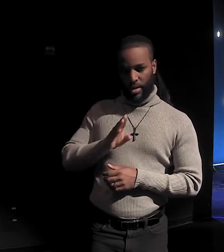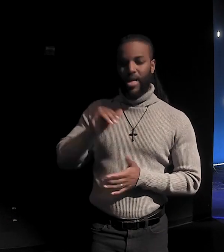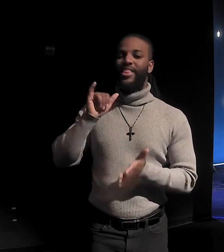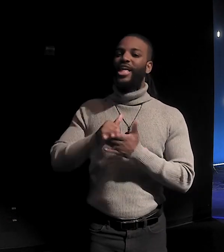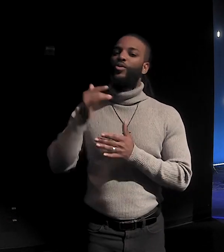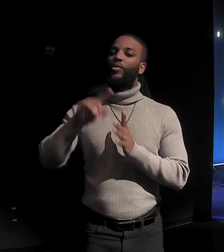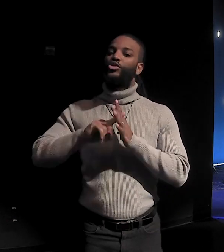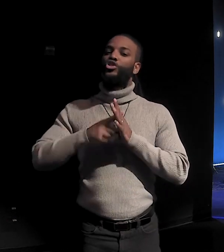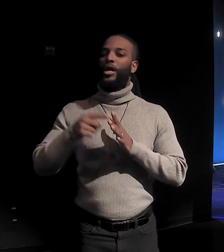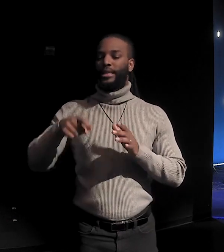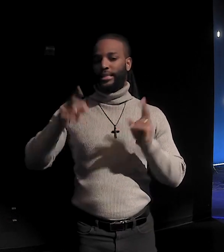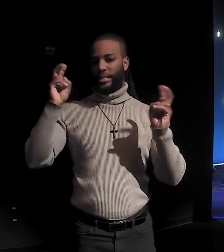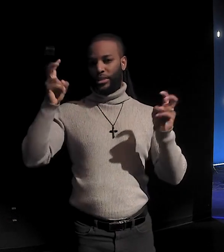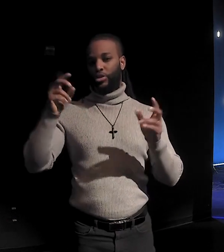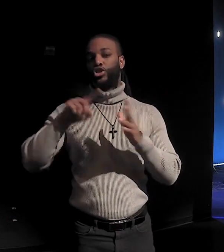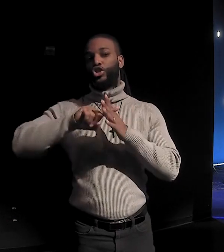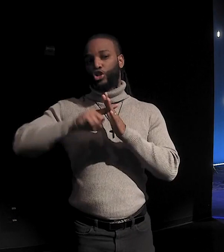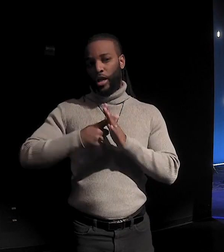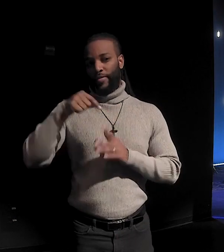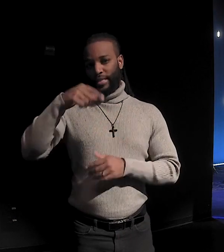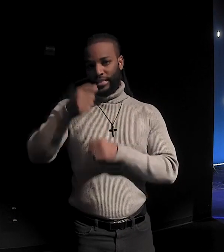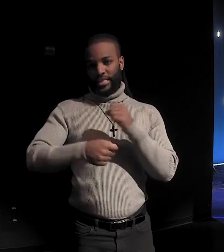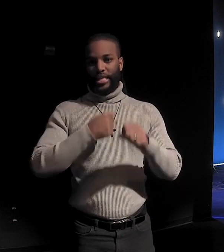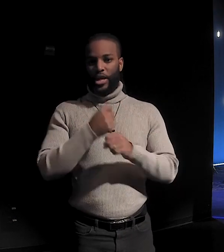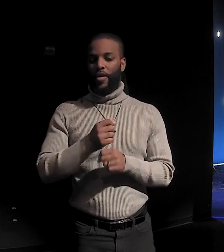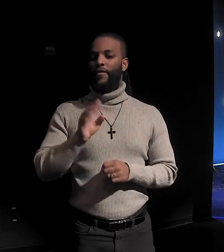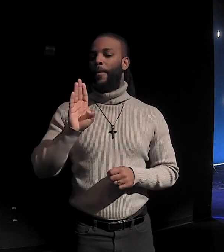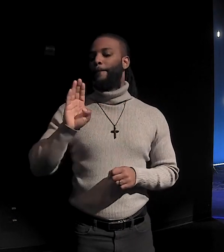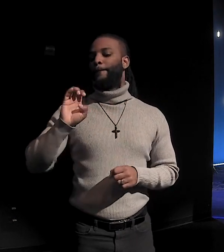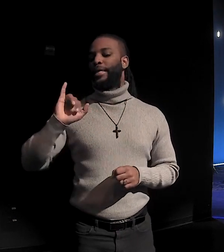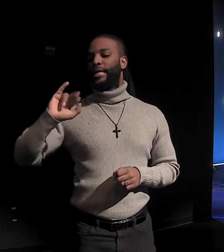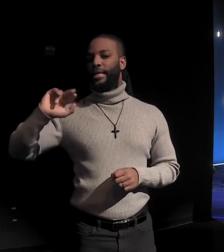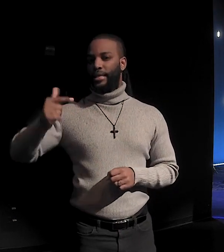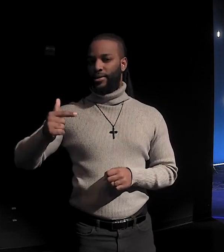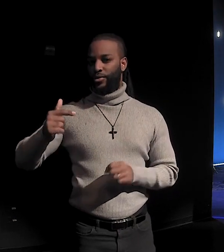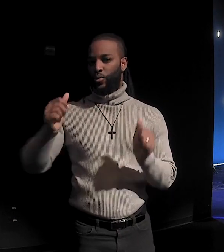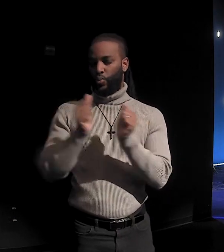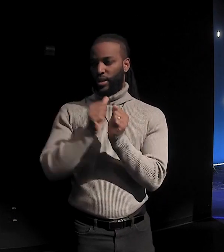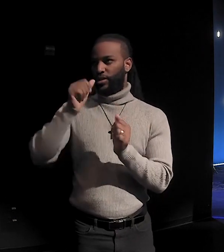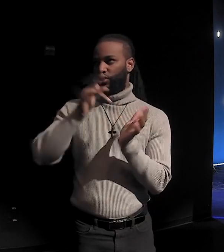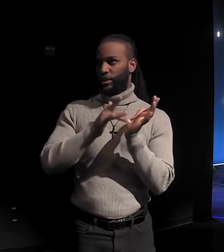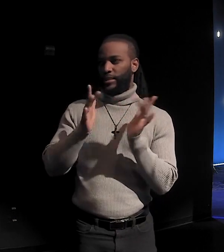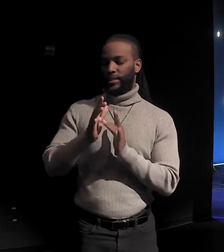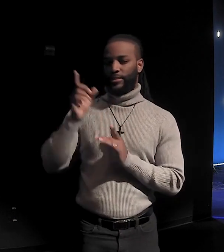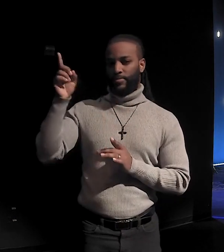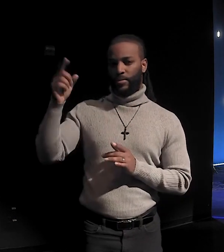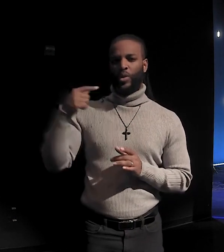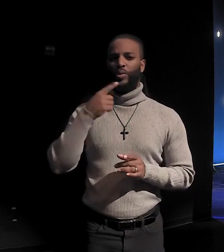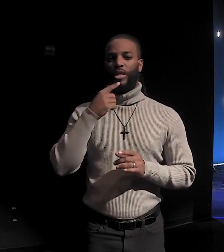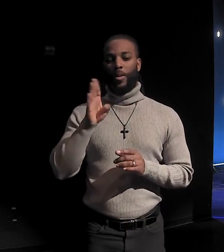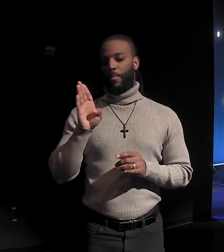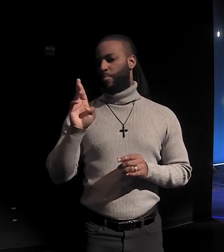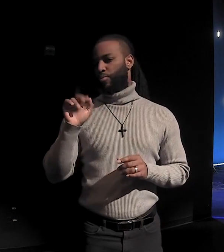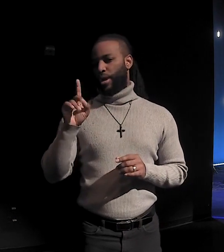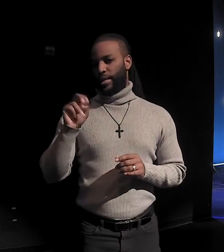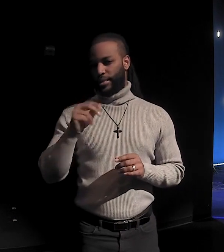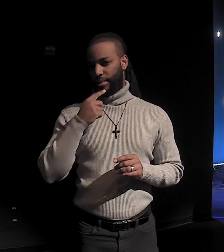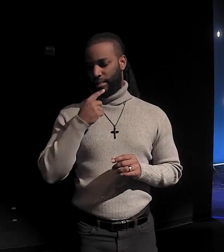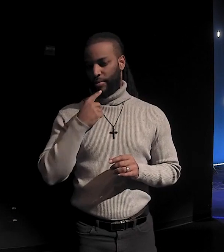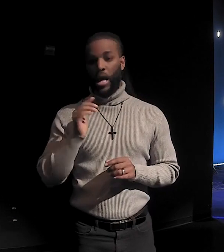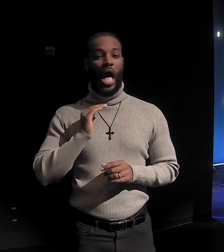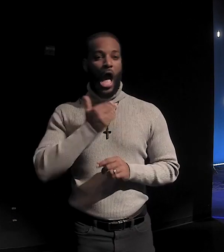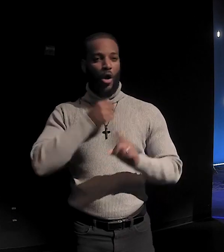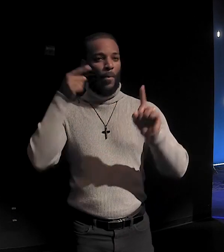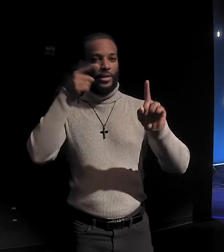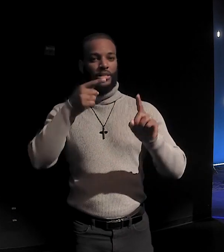That's why we're starting off this year with this idea of being with Jesus. As Brandon just said, our mission